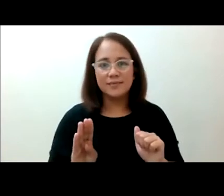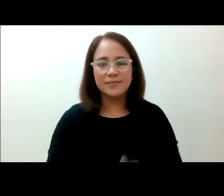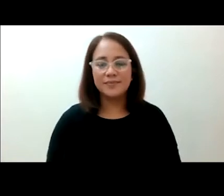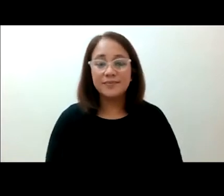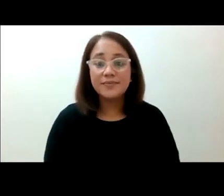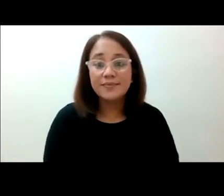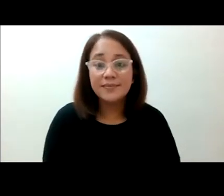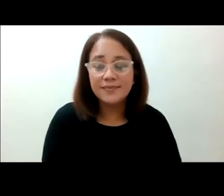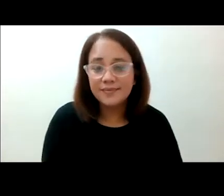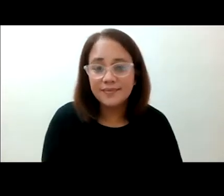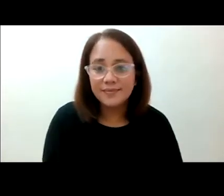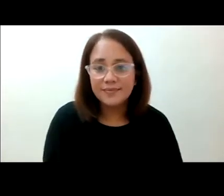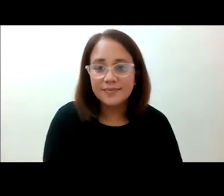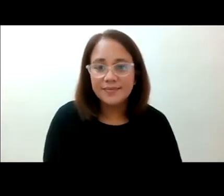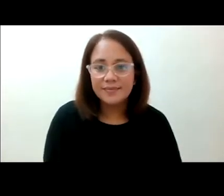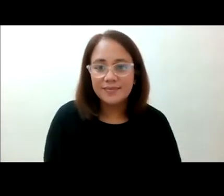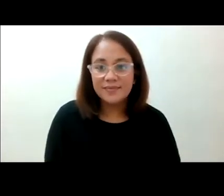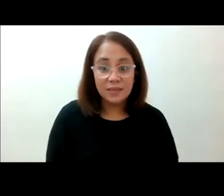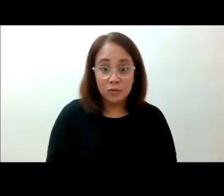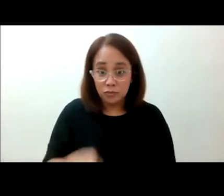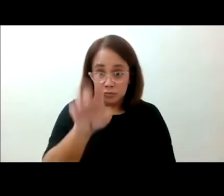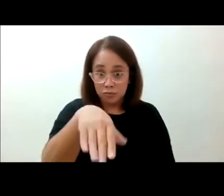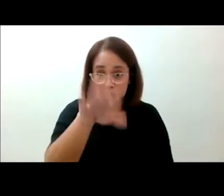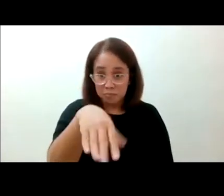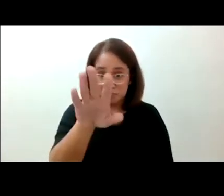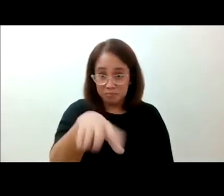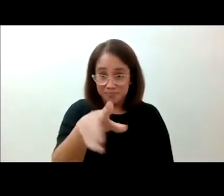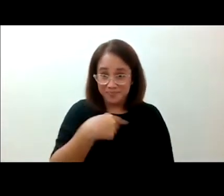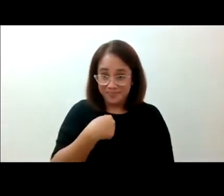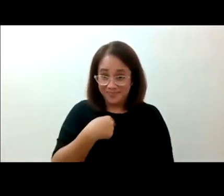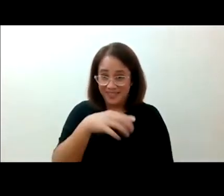So you don't want people, I'm just going to tease Jasmine now. You